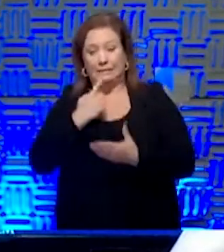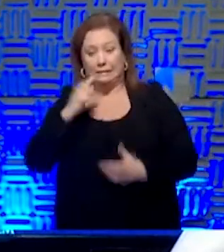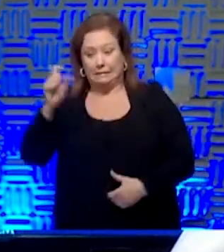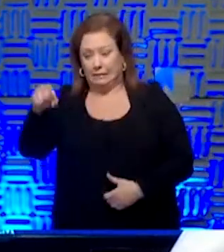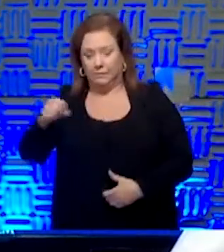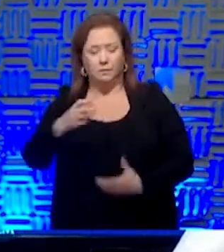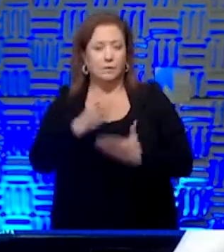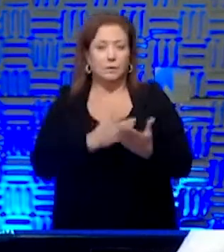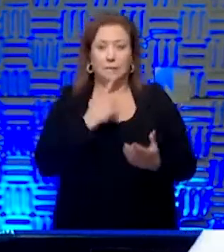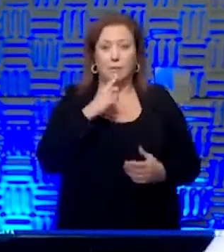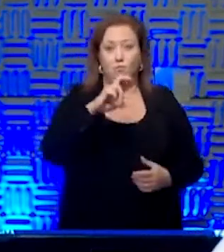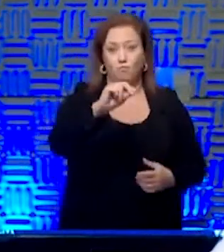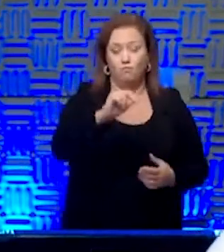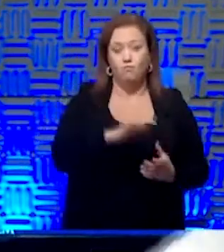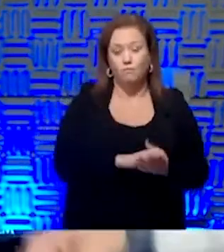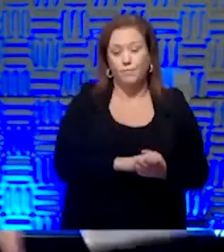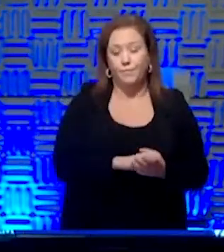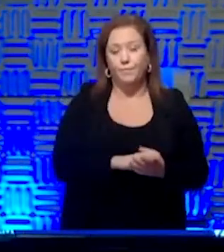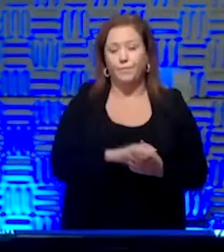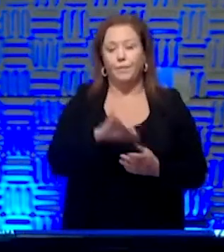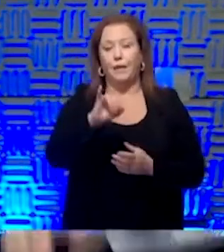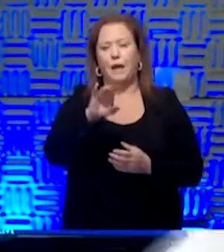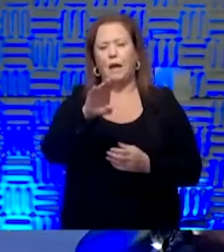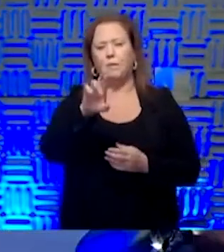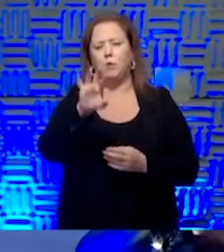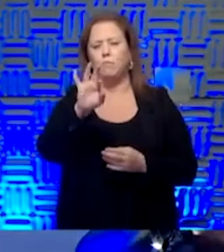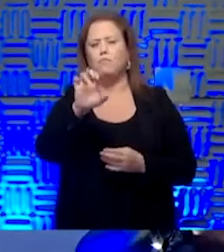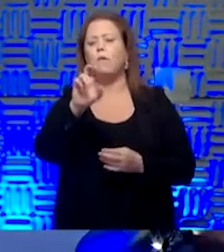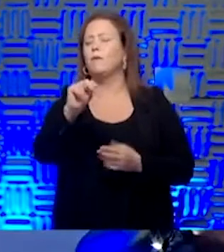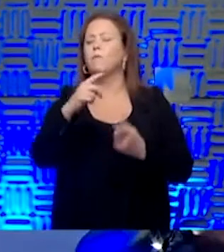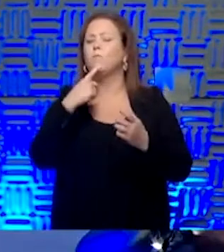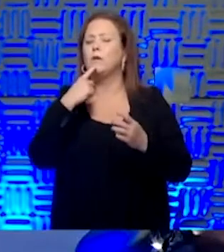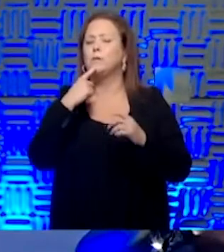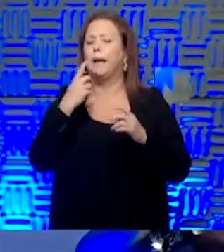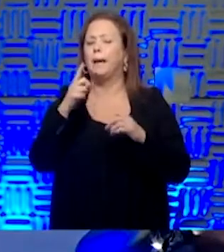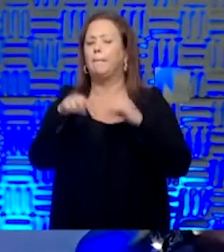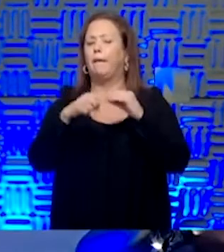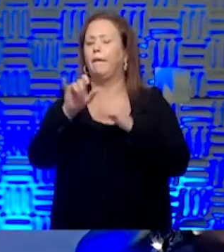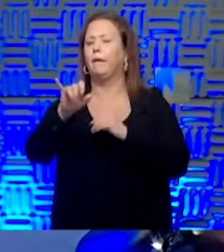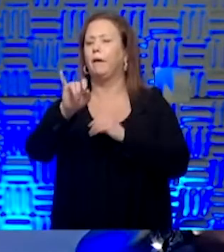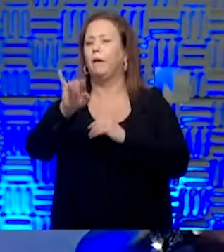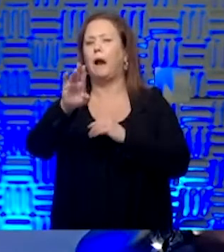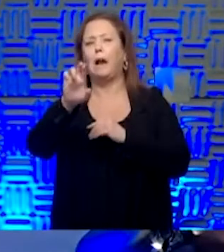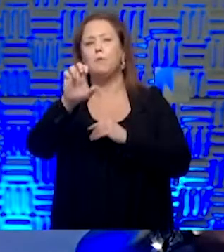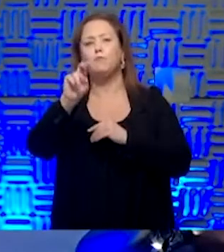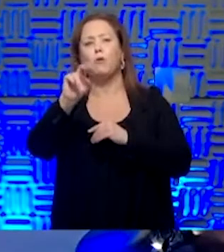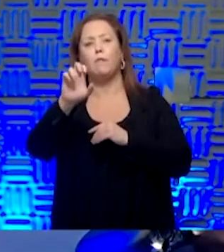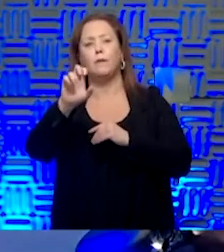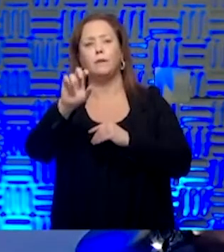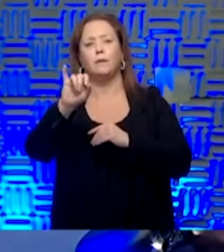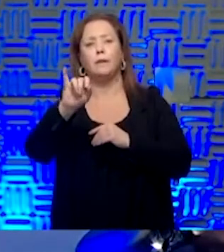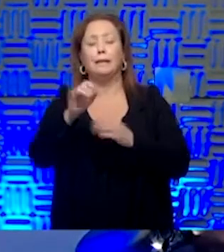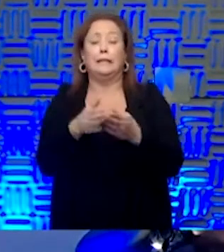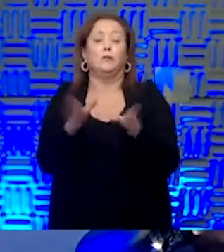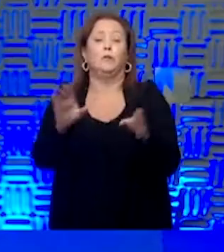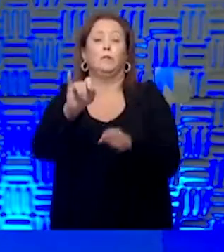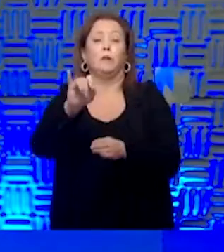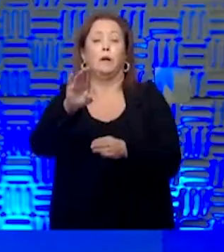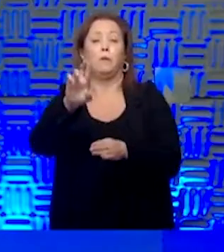it isn't. And then ibuprofen. What are you telling about patients with ibuprofen? So I think ibuprofen in